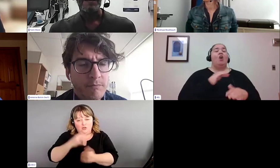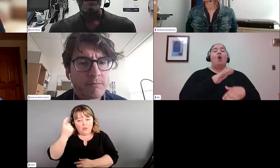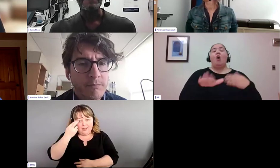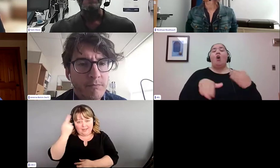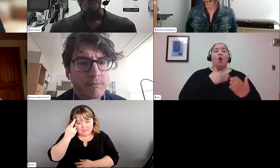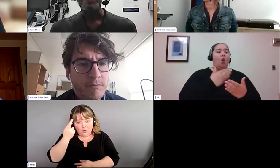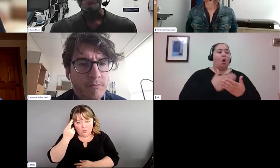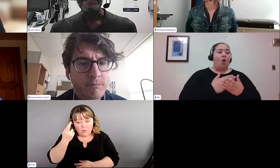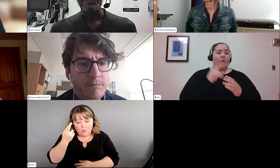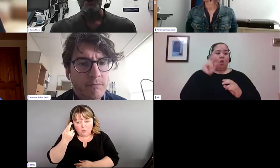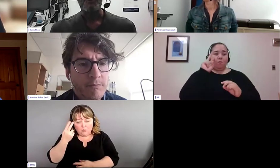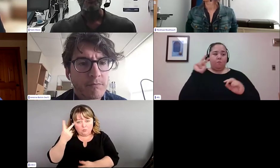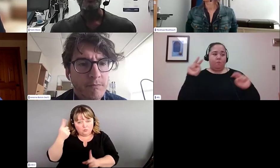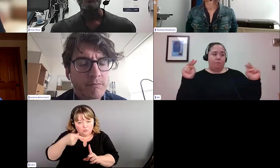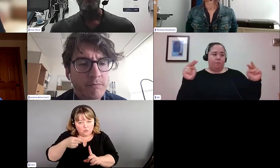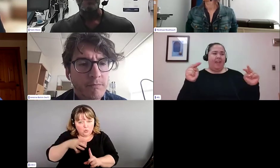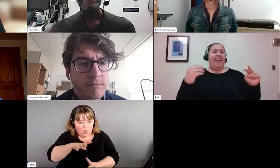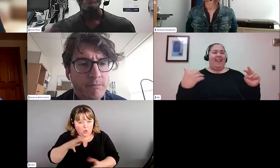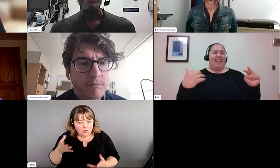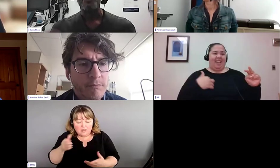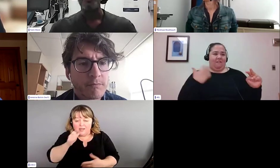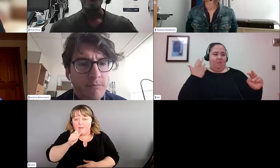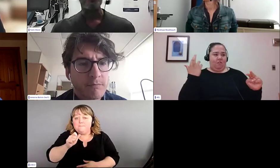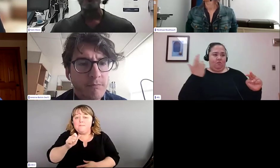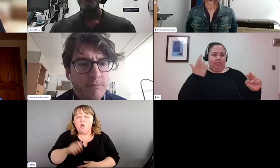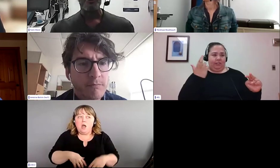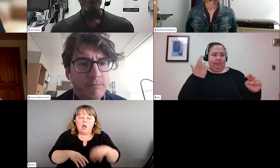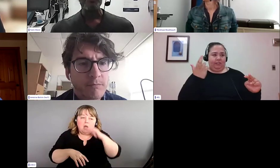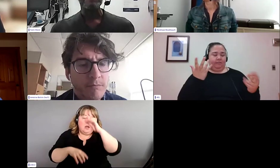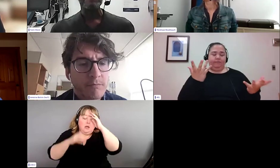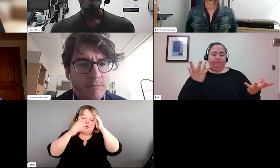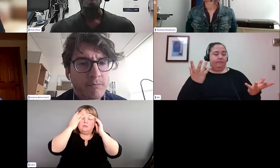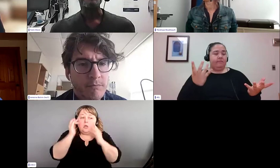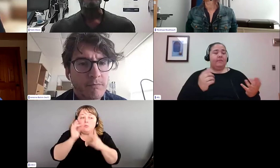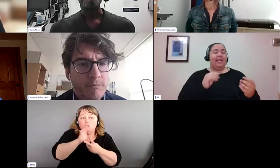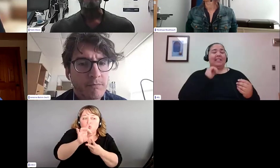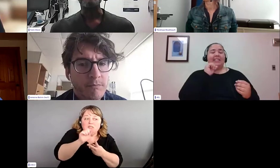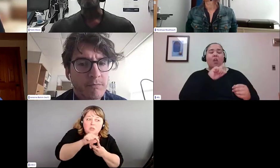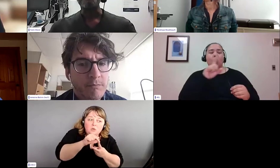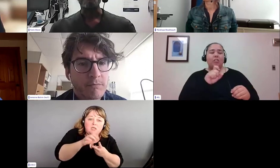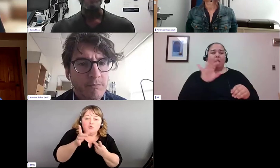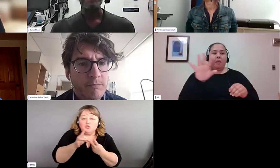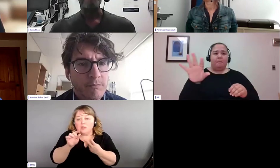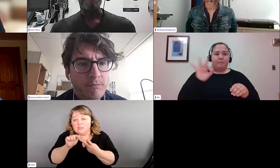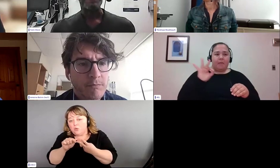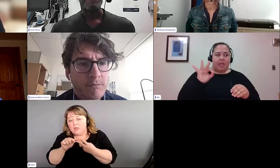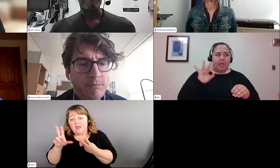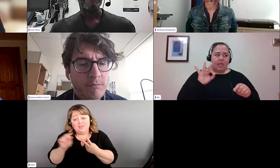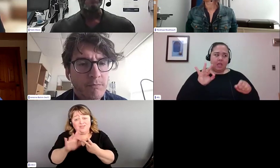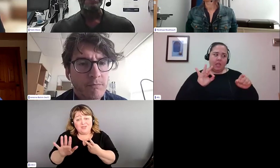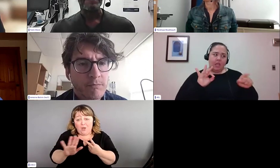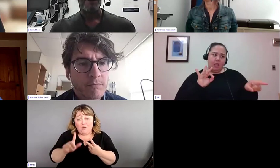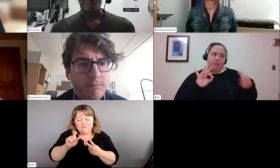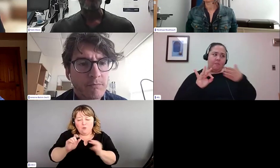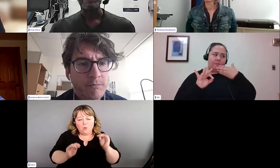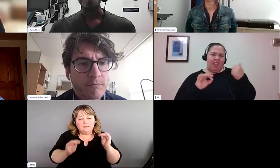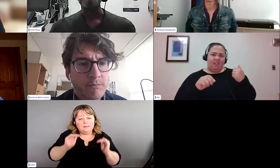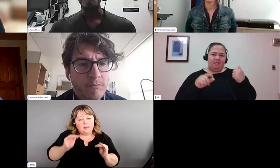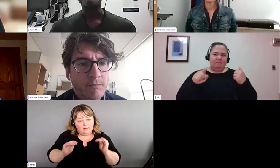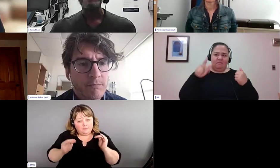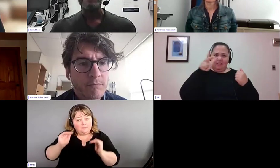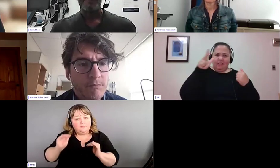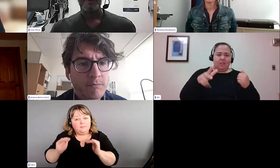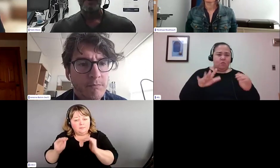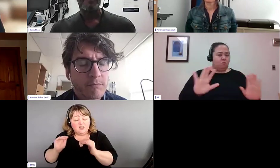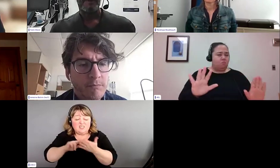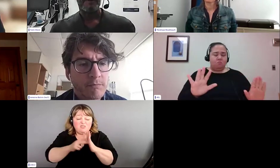perspectives have their reason for being. And it's not a question of choosing one or the other, but to